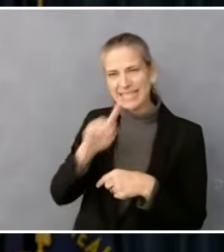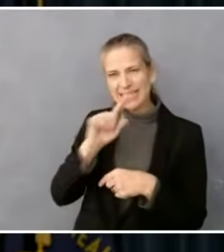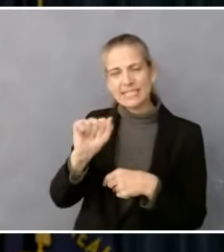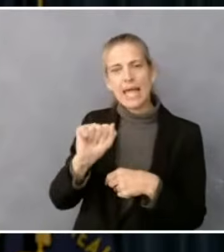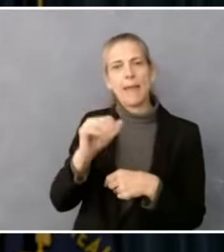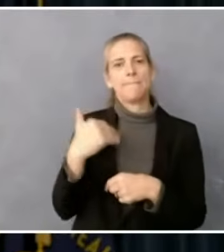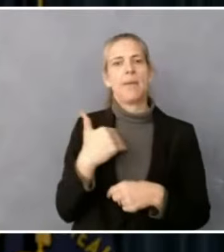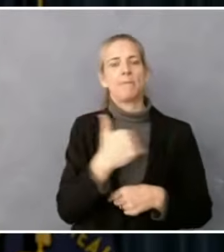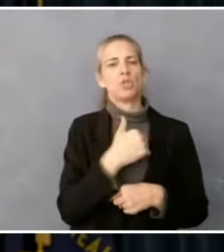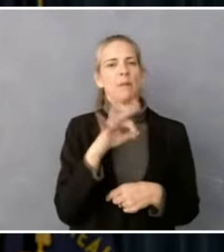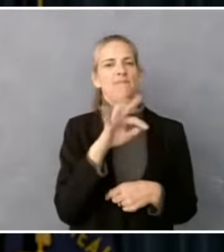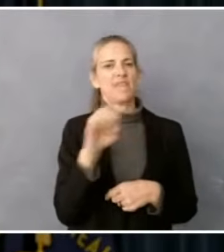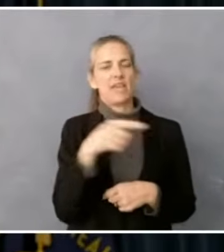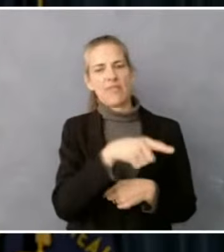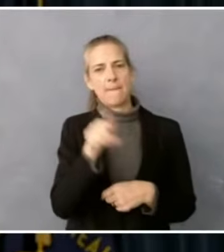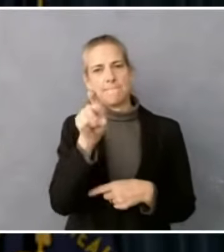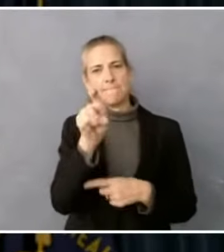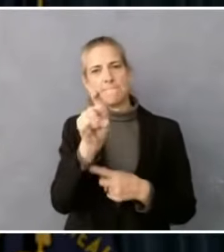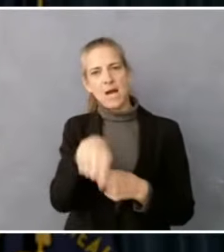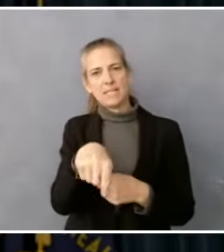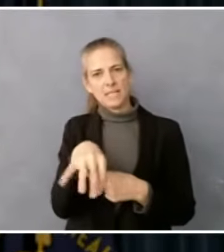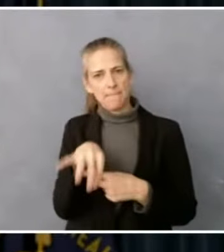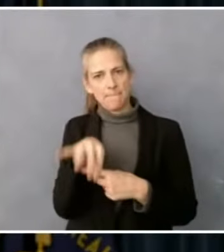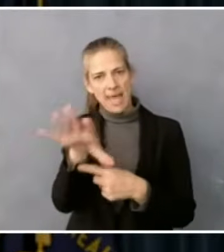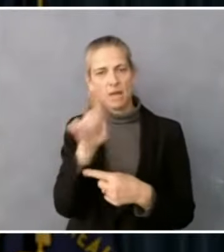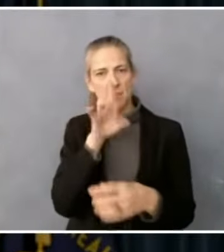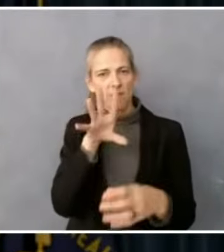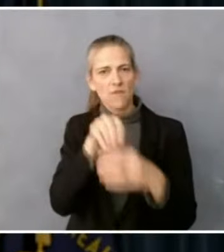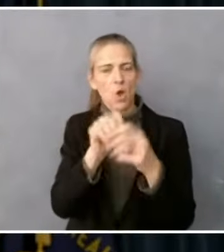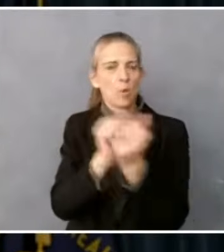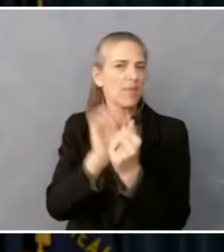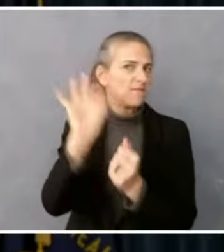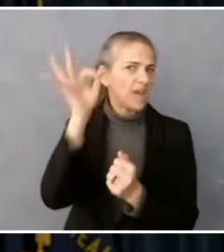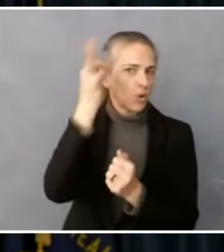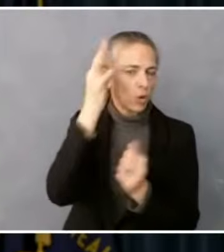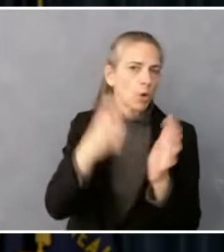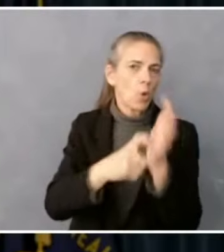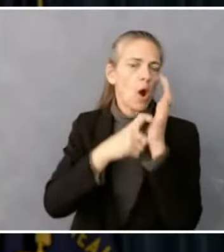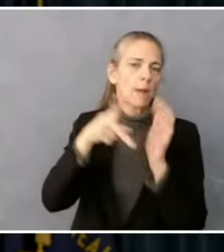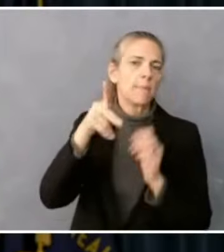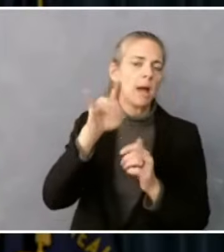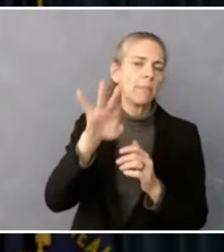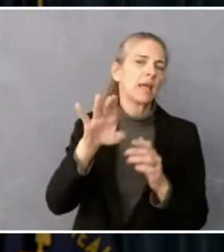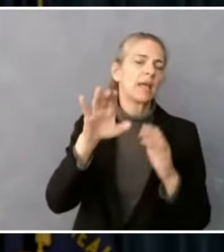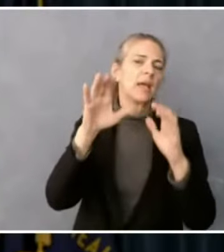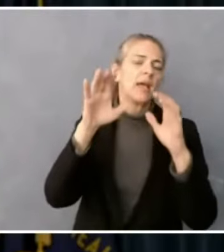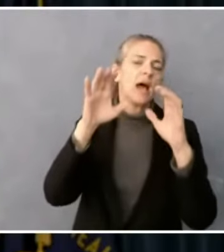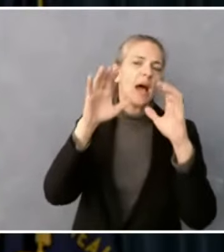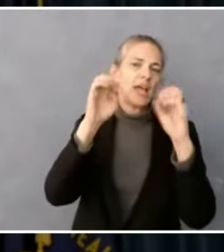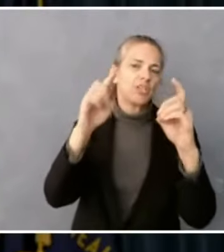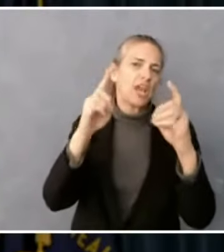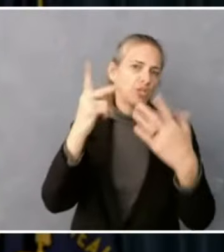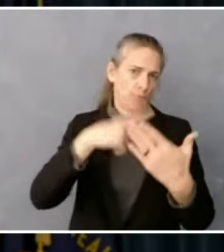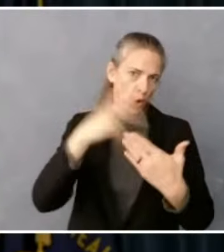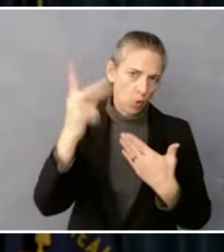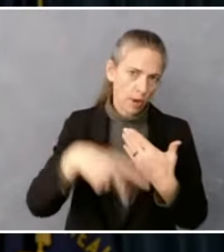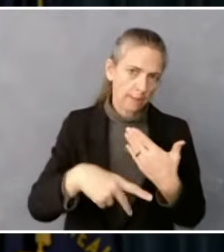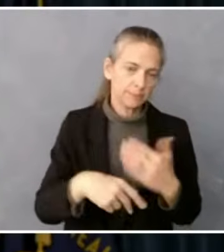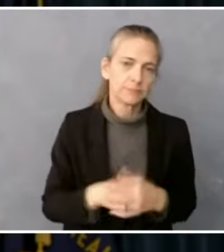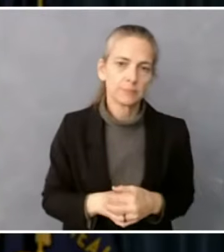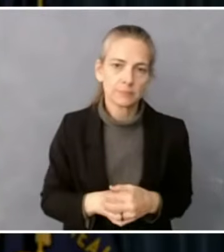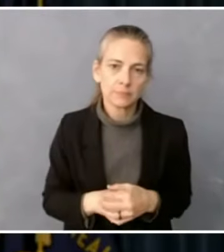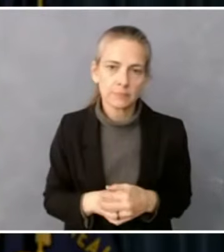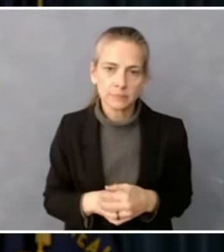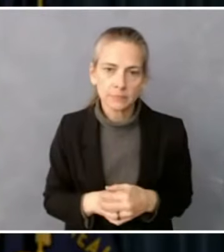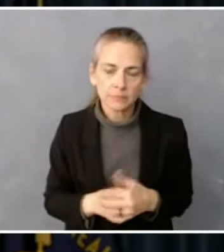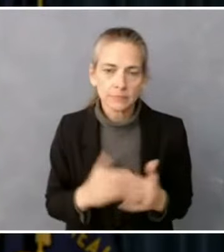fee that they must pay to be a part of a federally required public education program. Let's